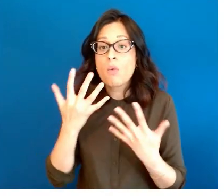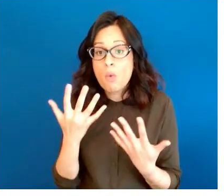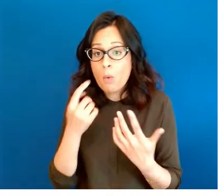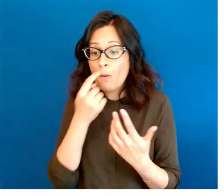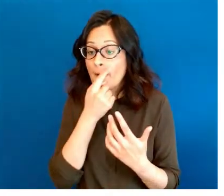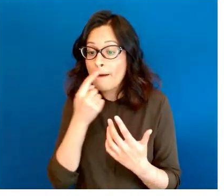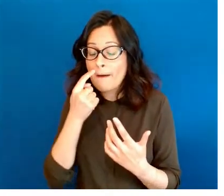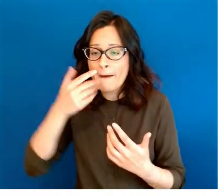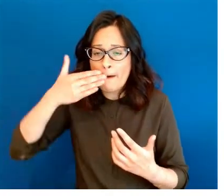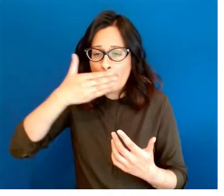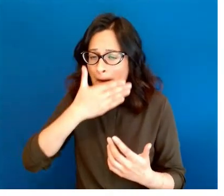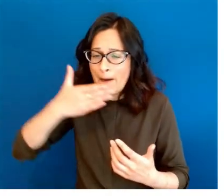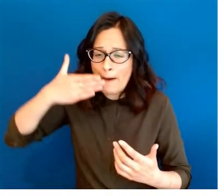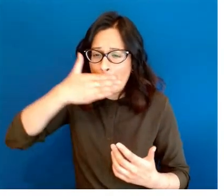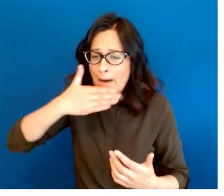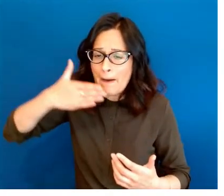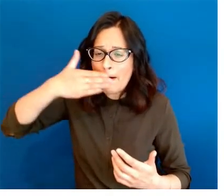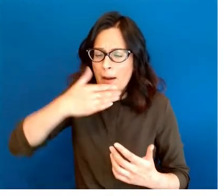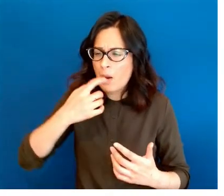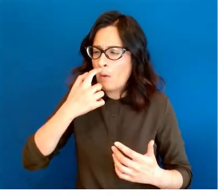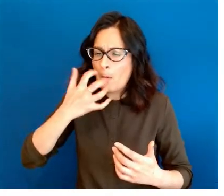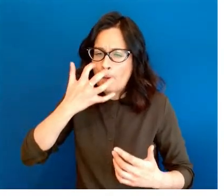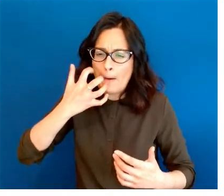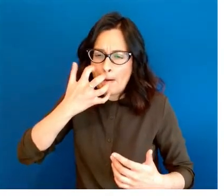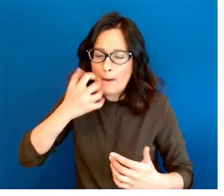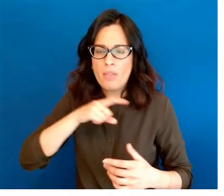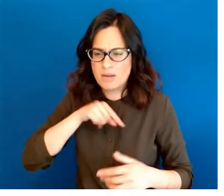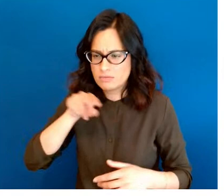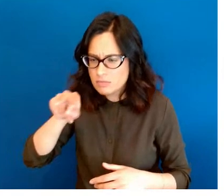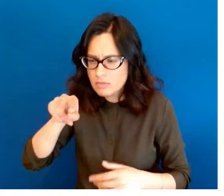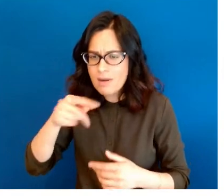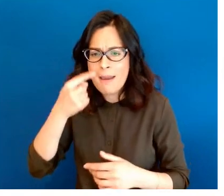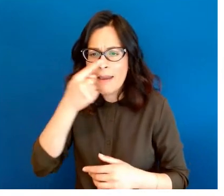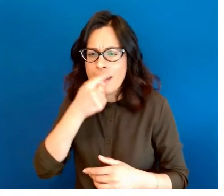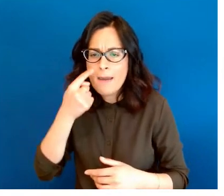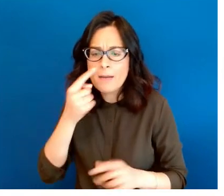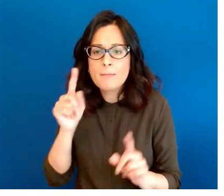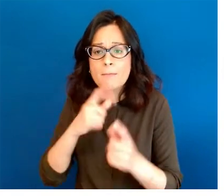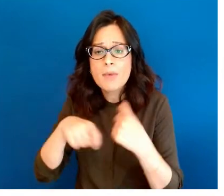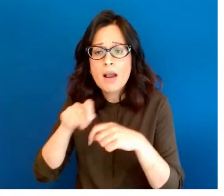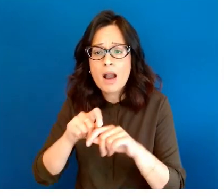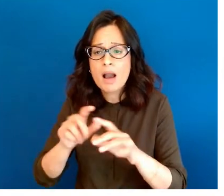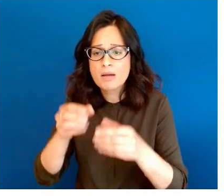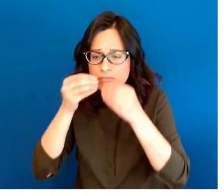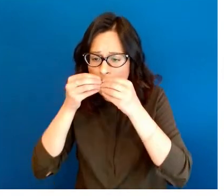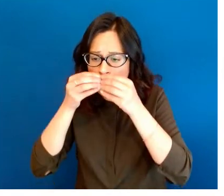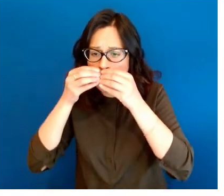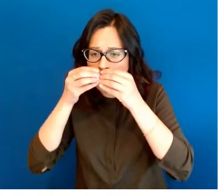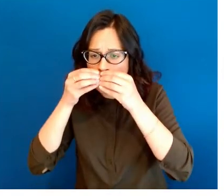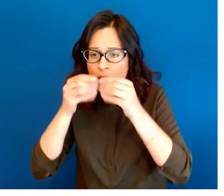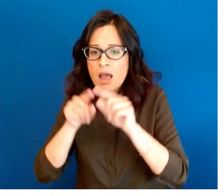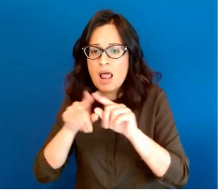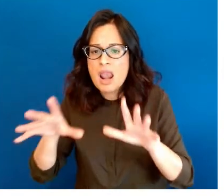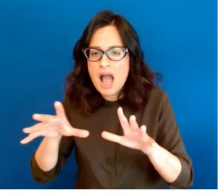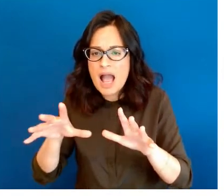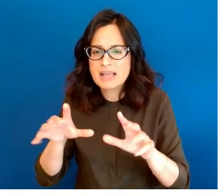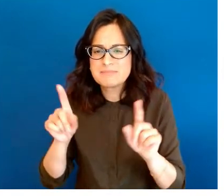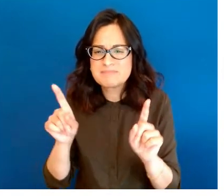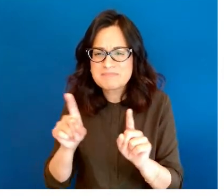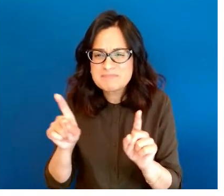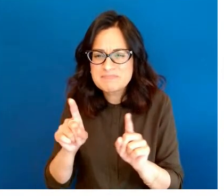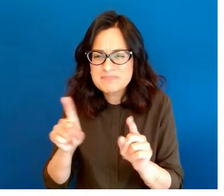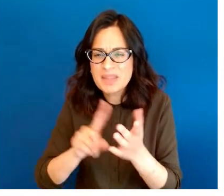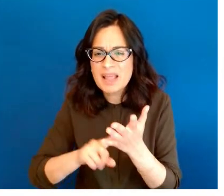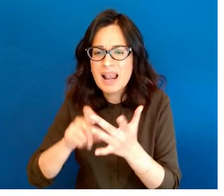the area is itchy. And that area can become very thickened and lichenified. So I will